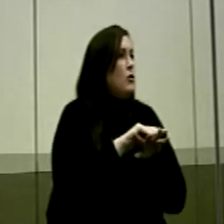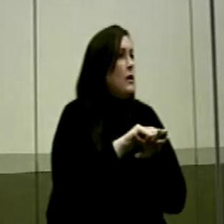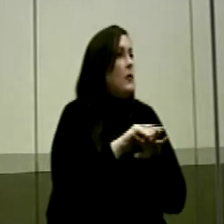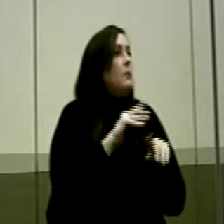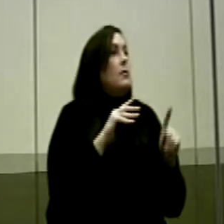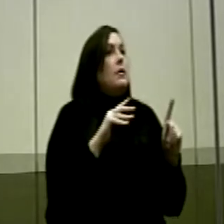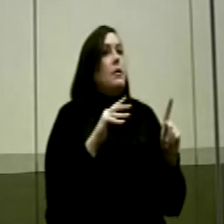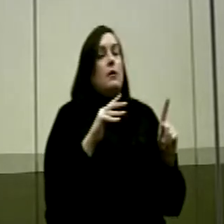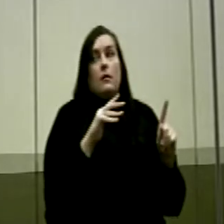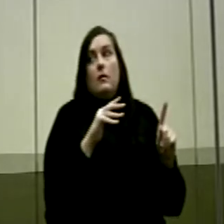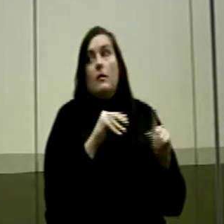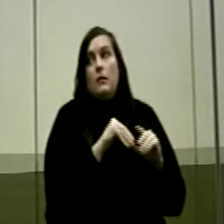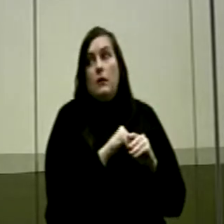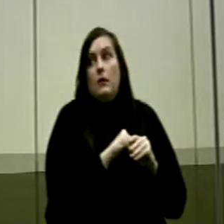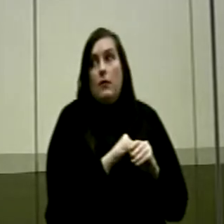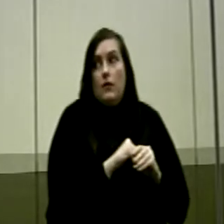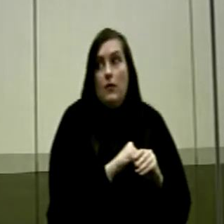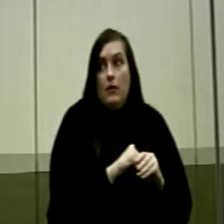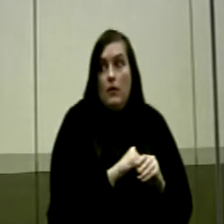to the mainstream.